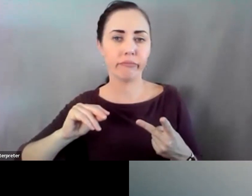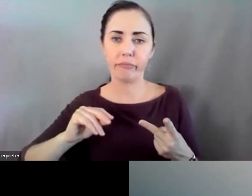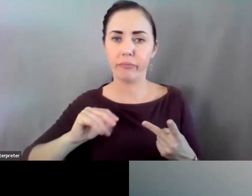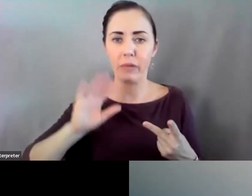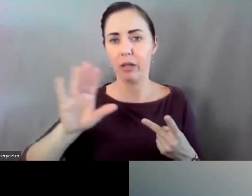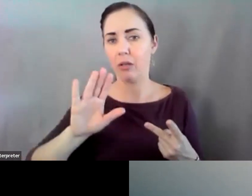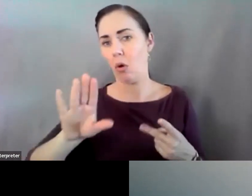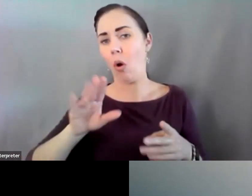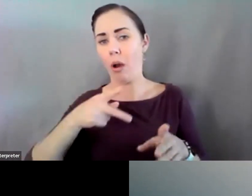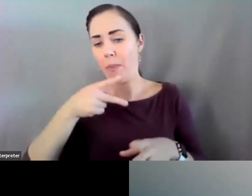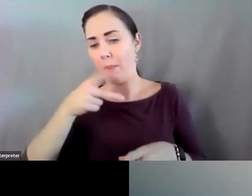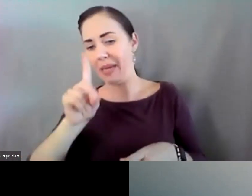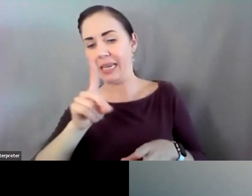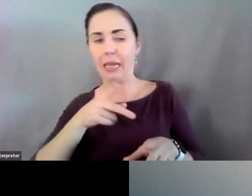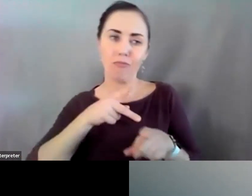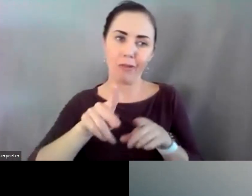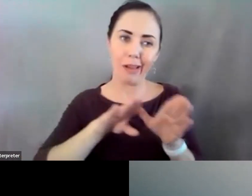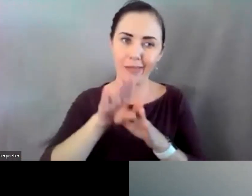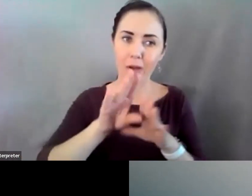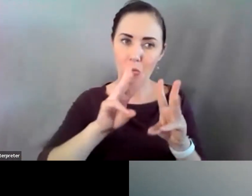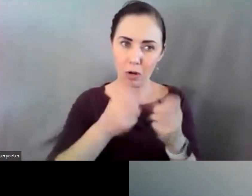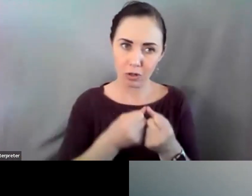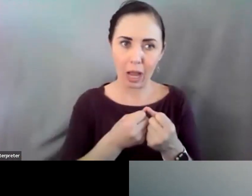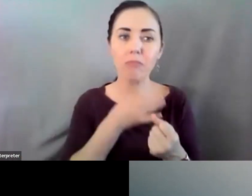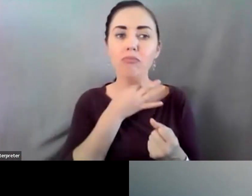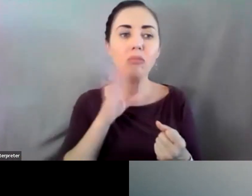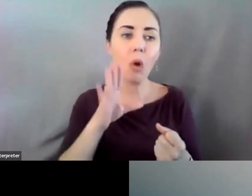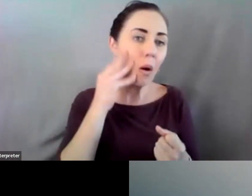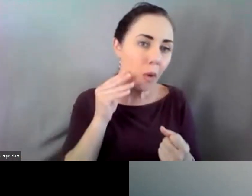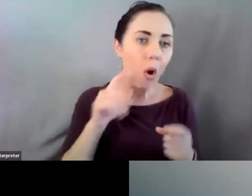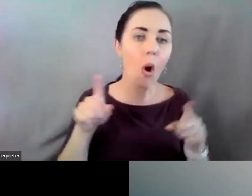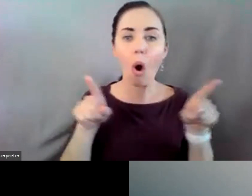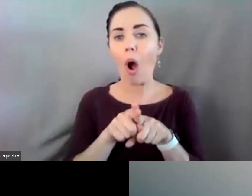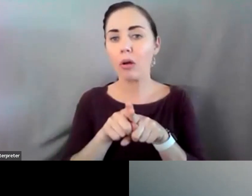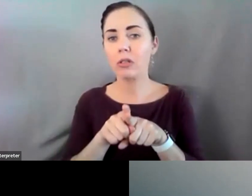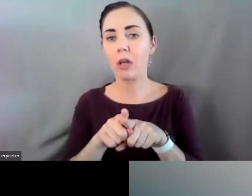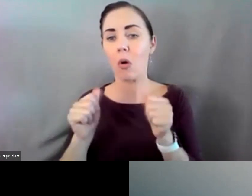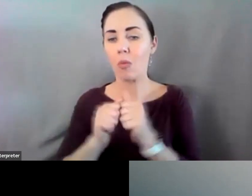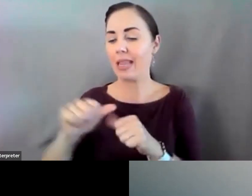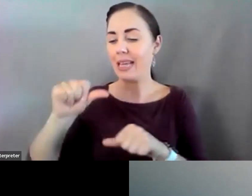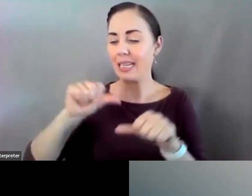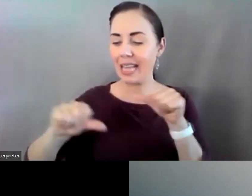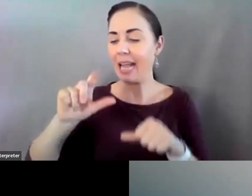workshops. So not just the professional development workshops, but also these live Science to Go events.